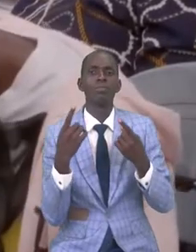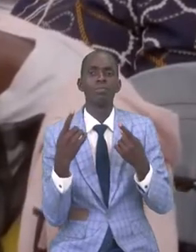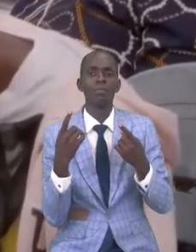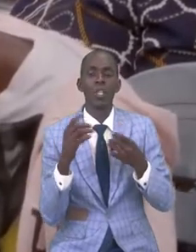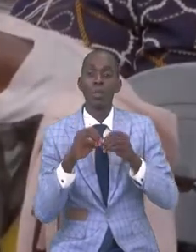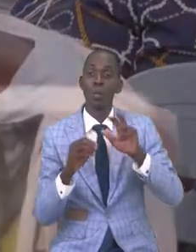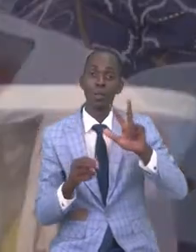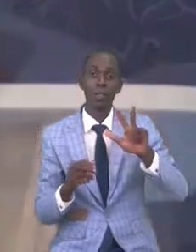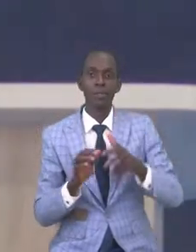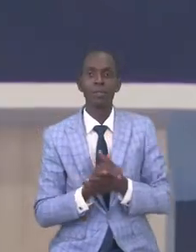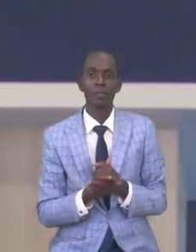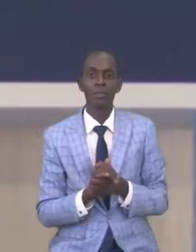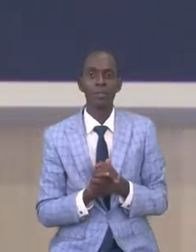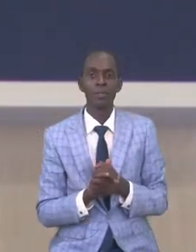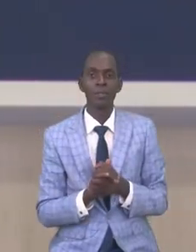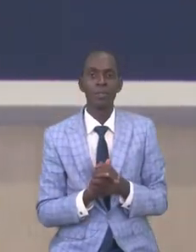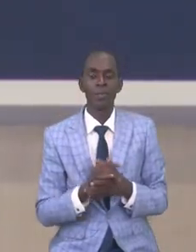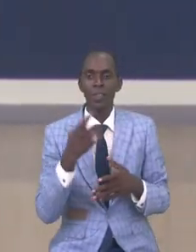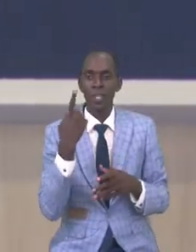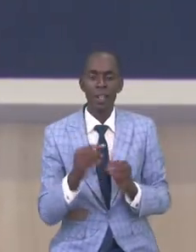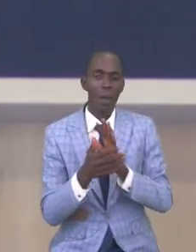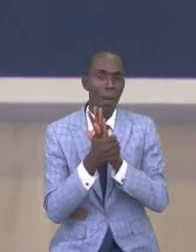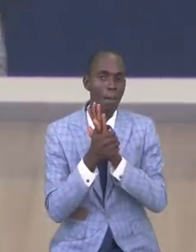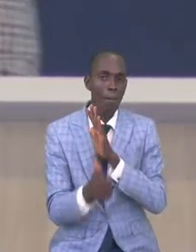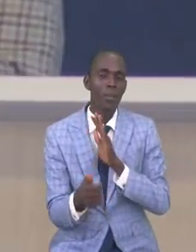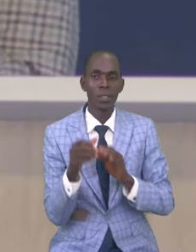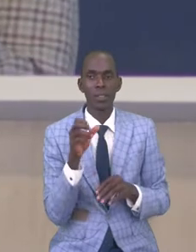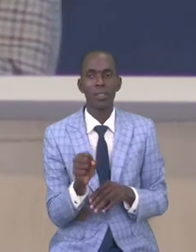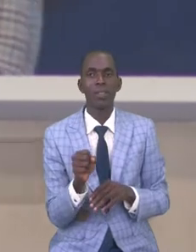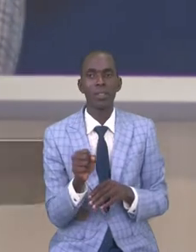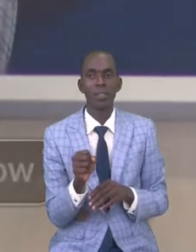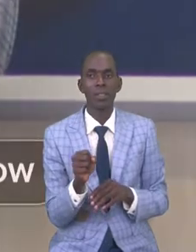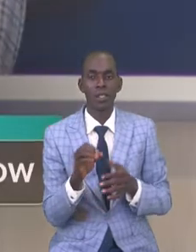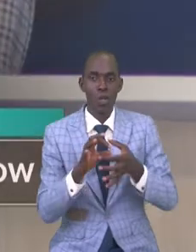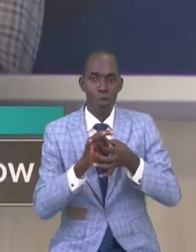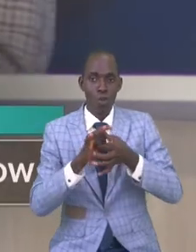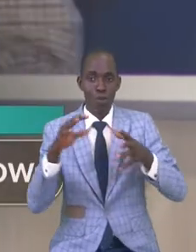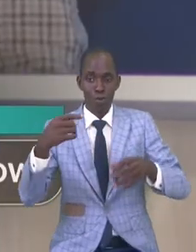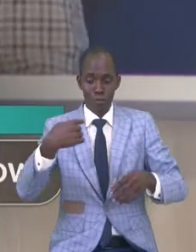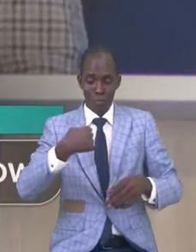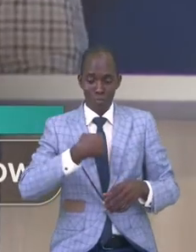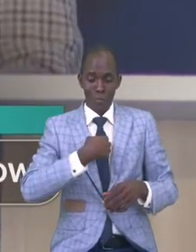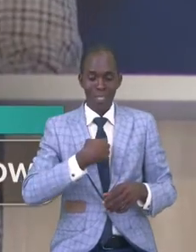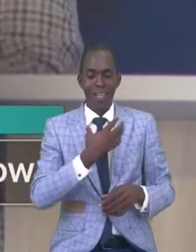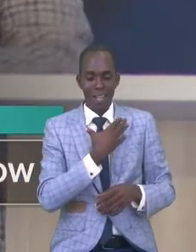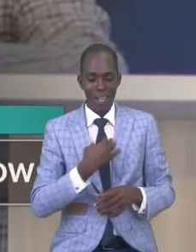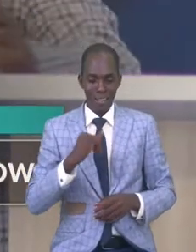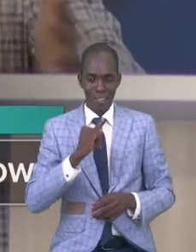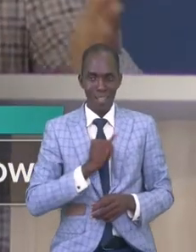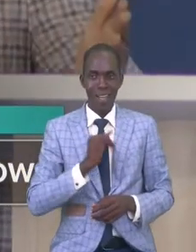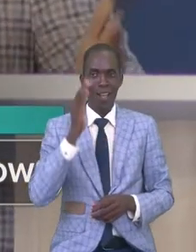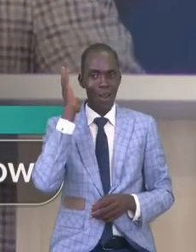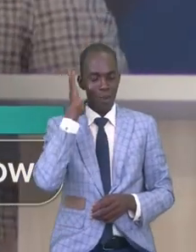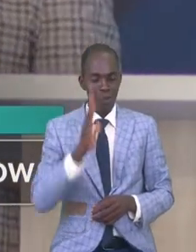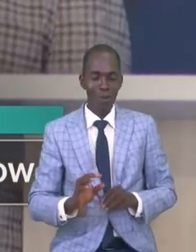Number three, the potential. Loose me and I will